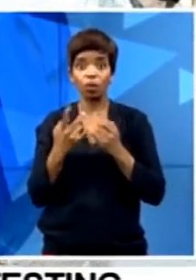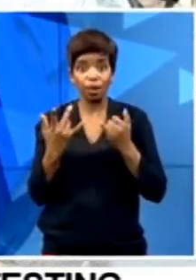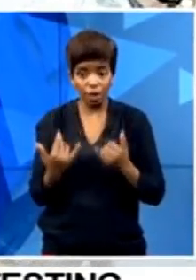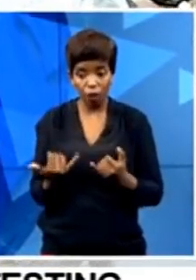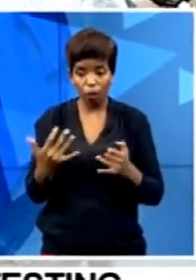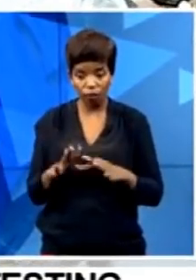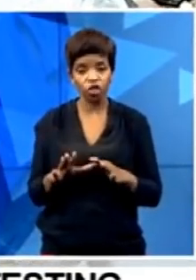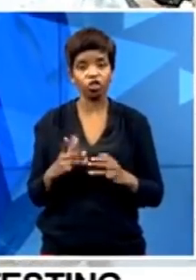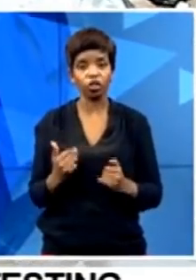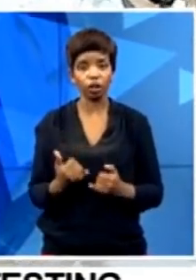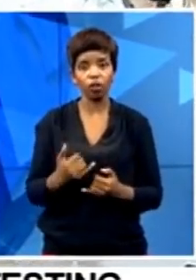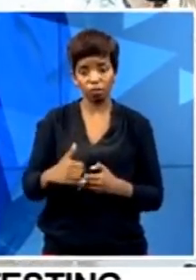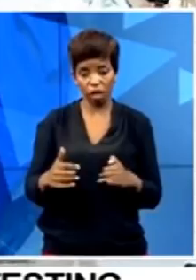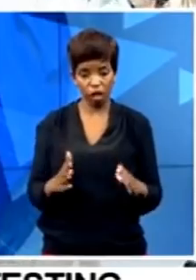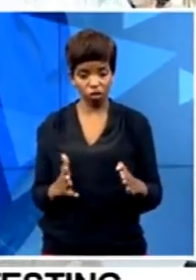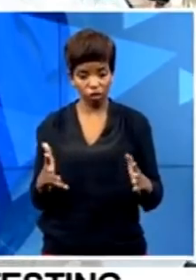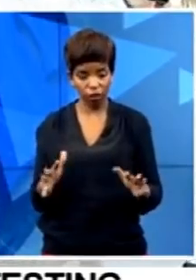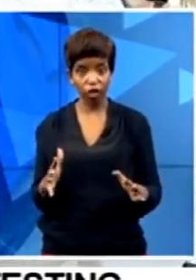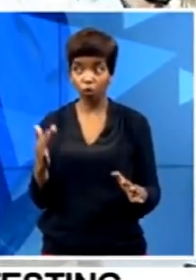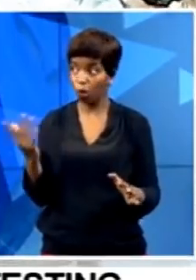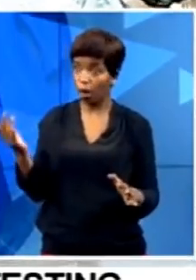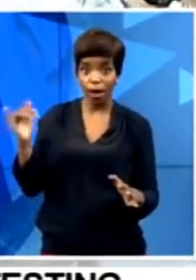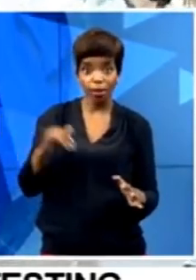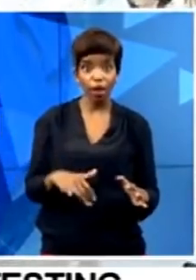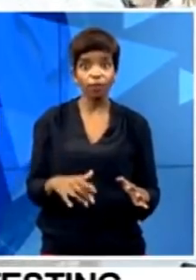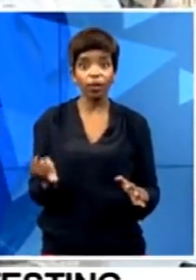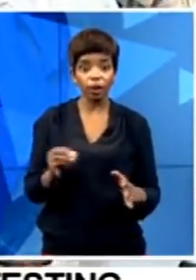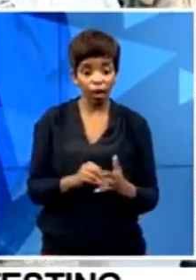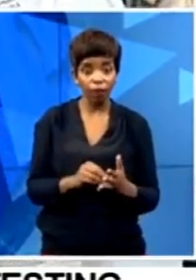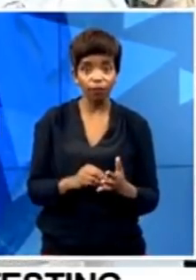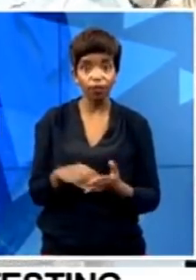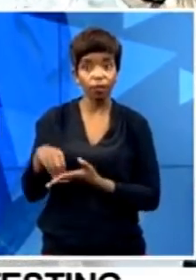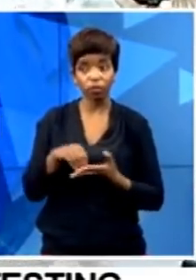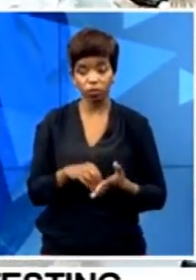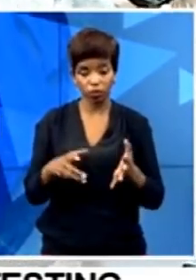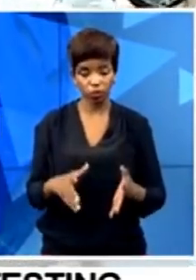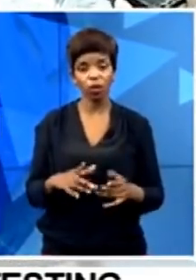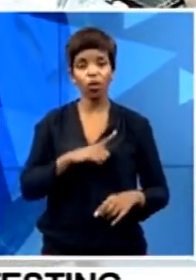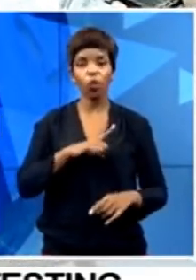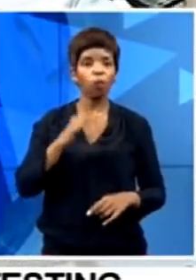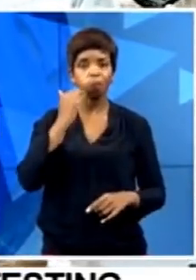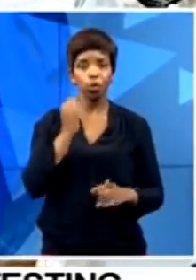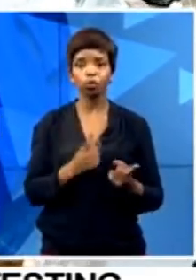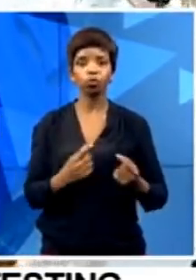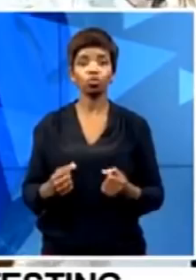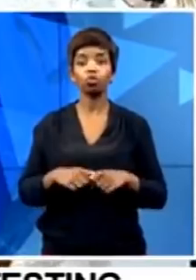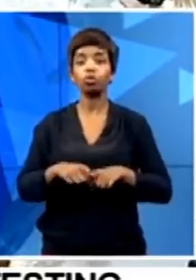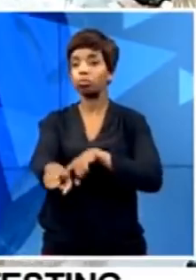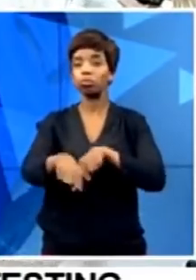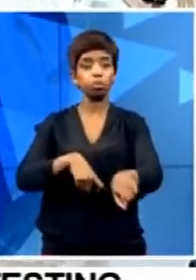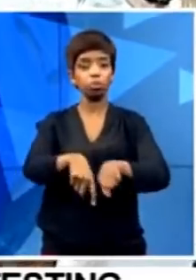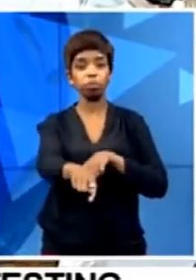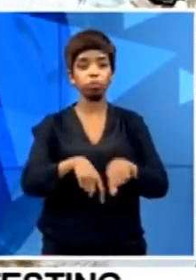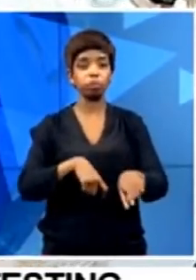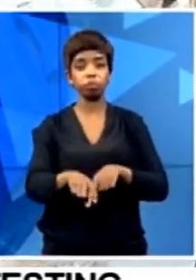is arrived, because we don't want to do massive testing only to realize that we're doing massive infection. So we've got to protect our people in